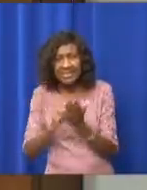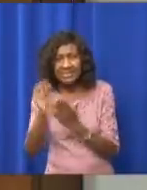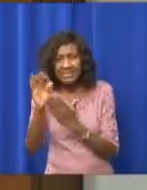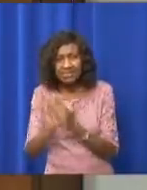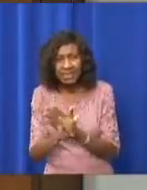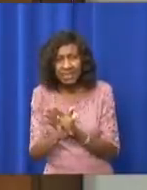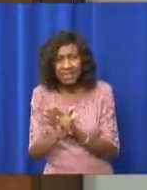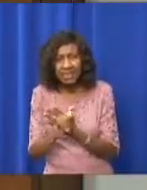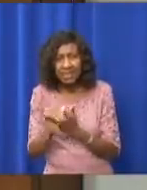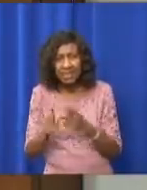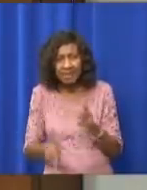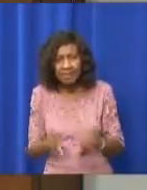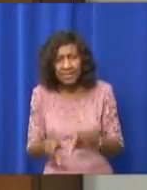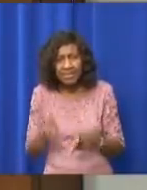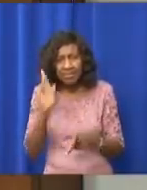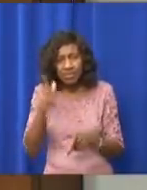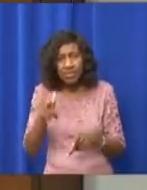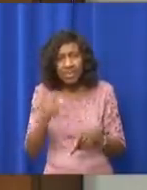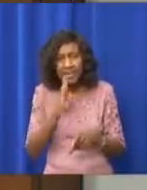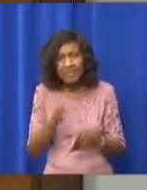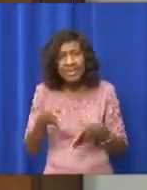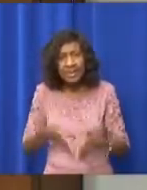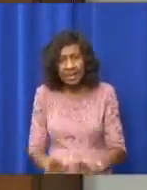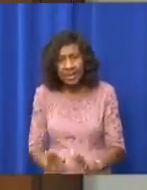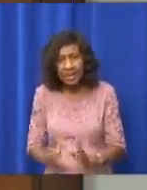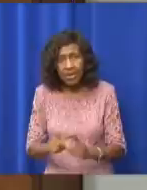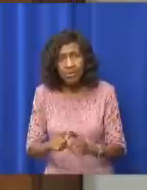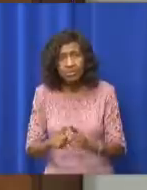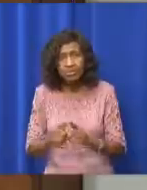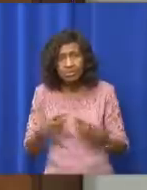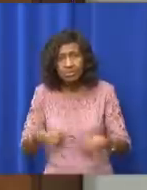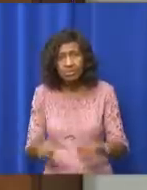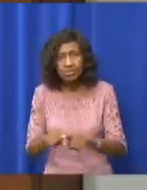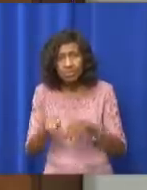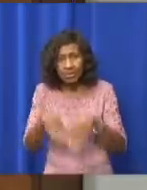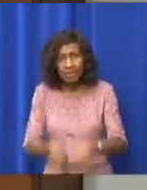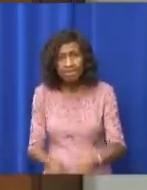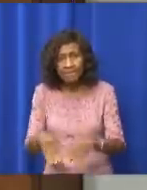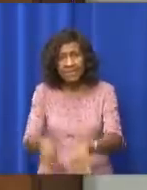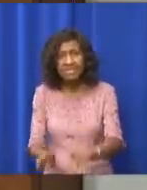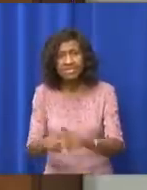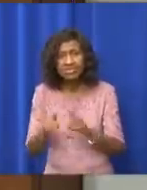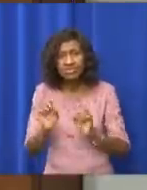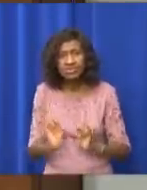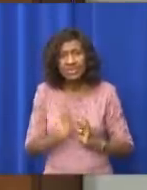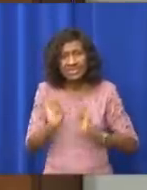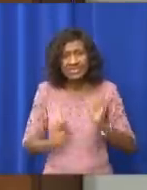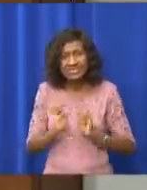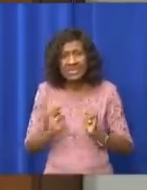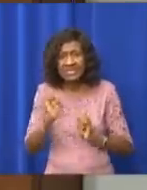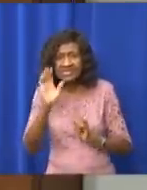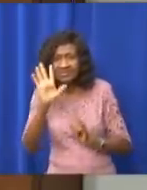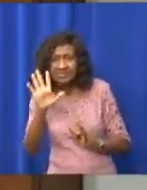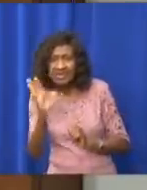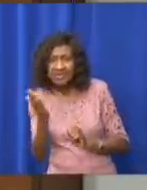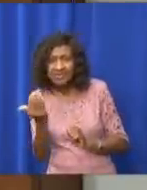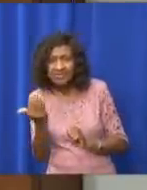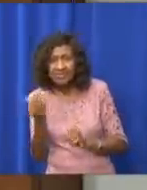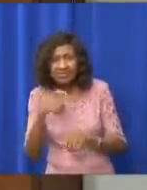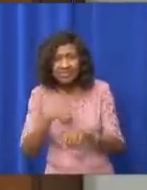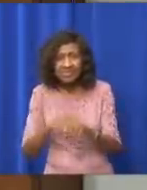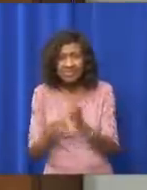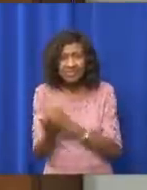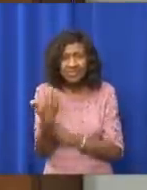2020, persons will be permitted to exercise on public beaches between the hours of 5:15 a.m. and 7